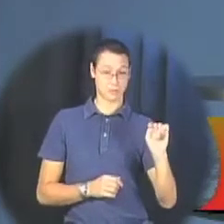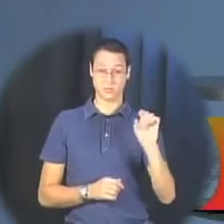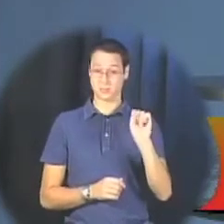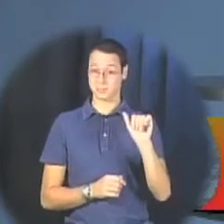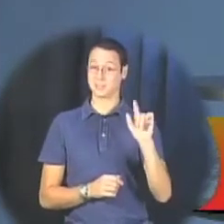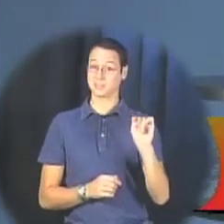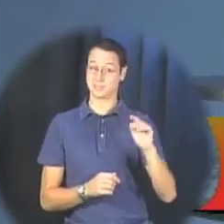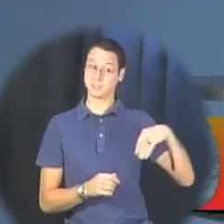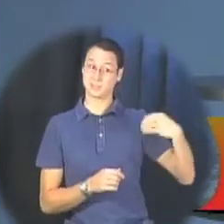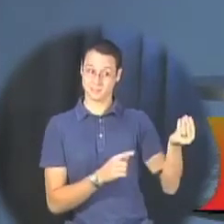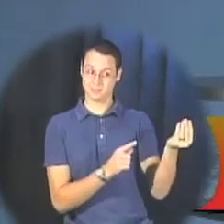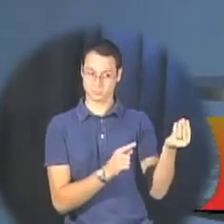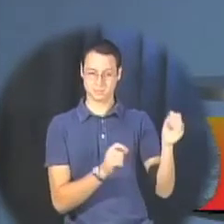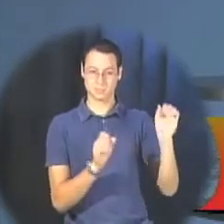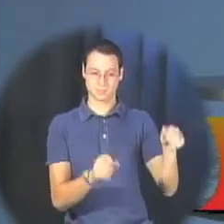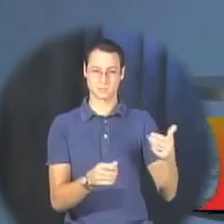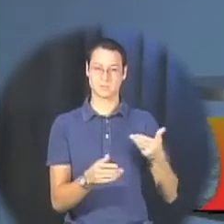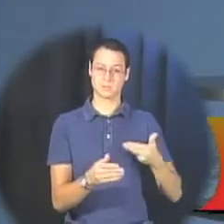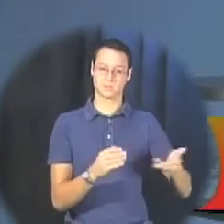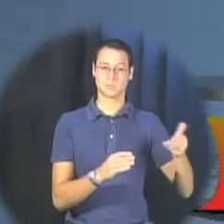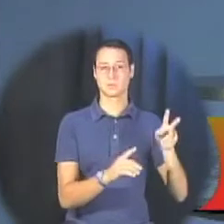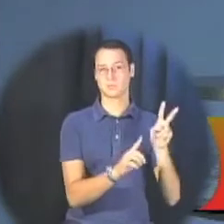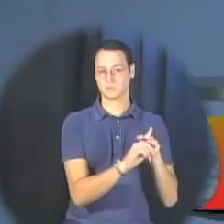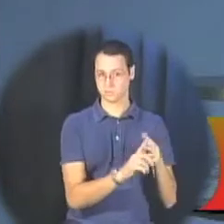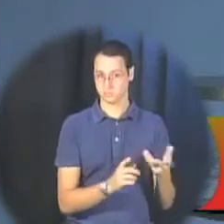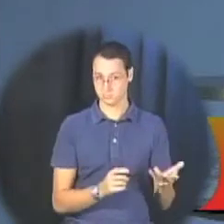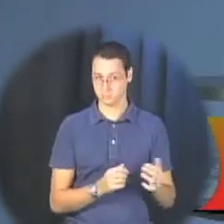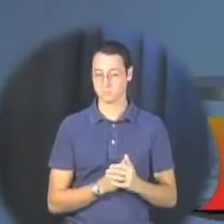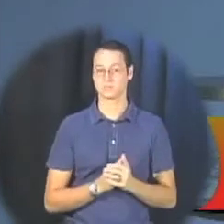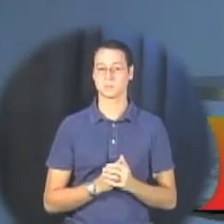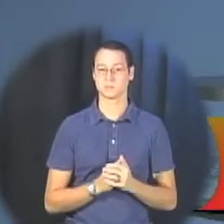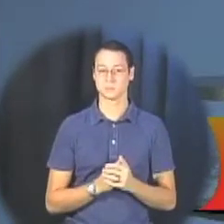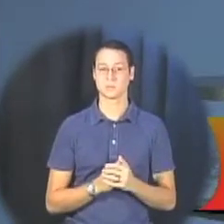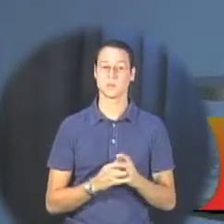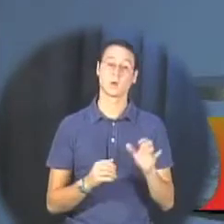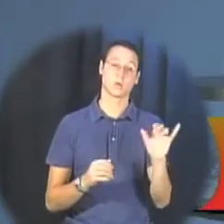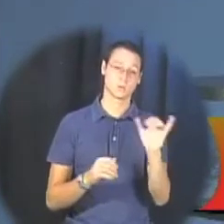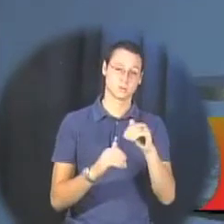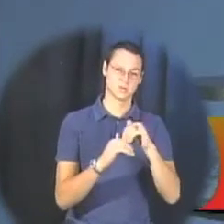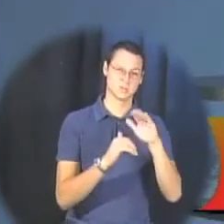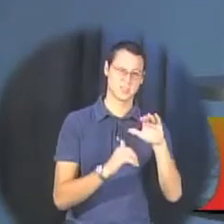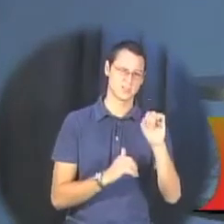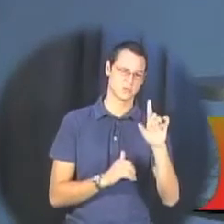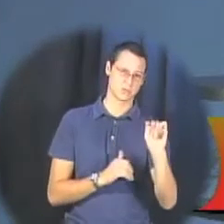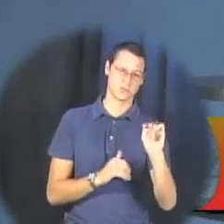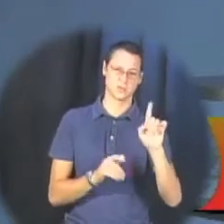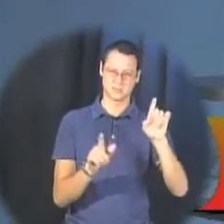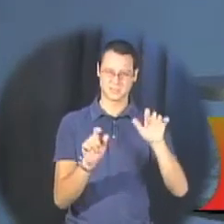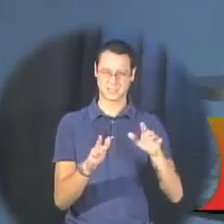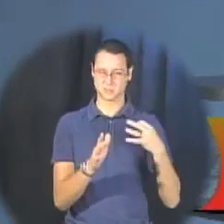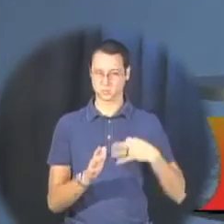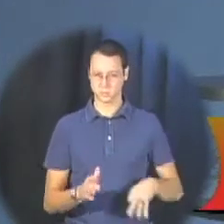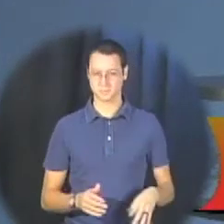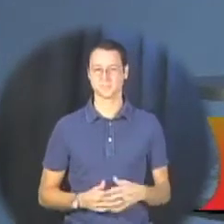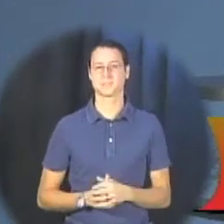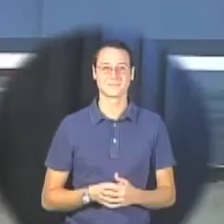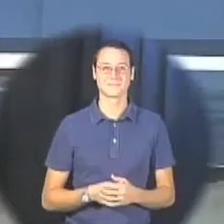to be considered for the December 19th notification. Then you can send them your October test scores.